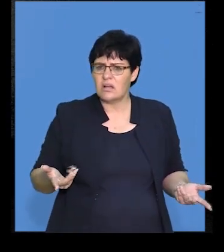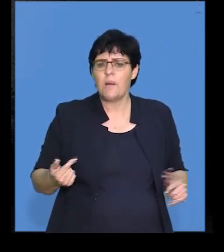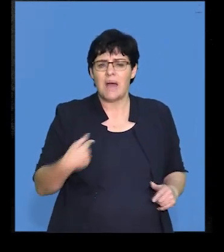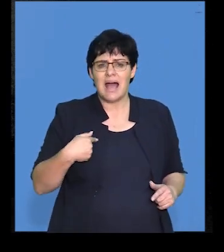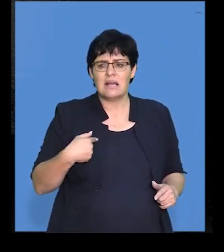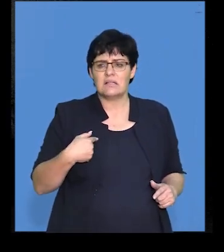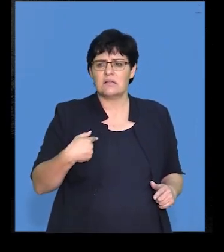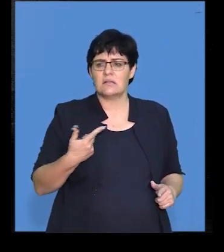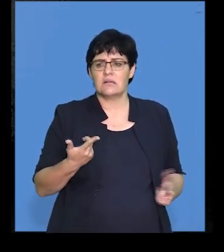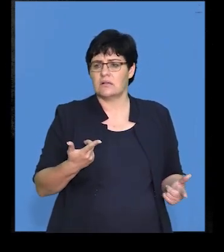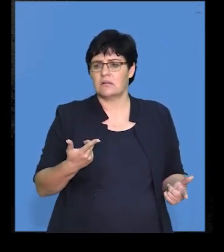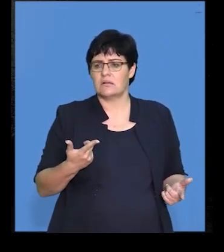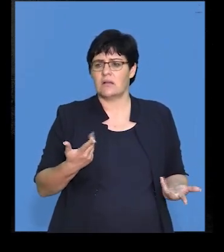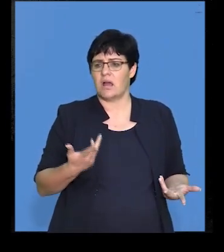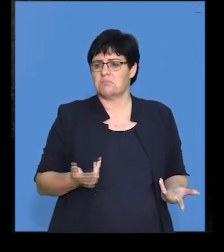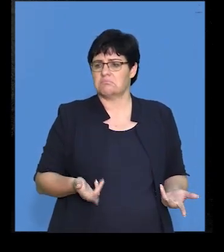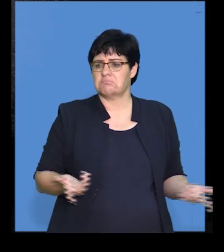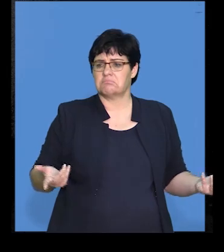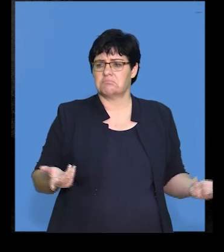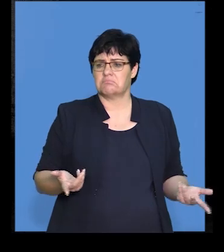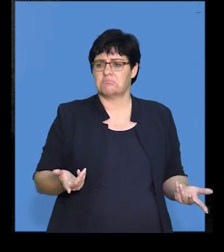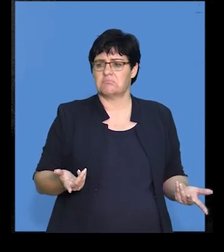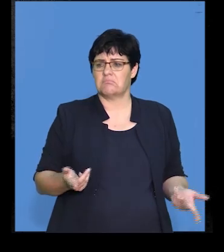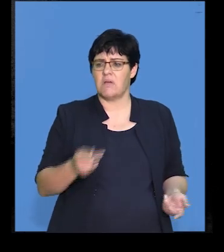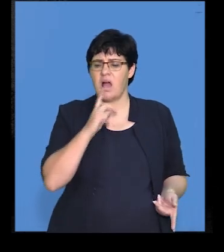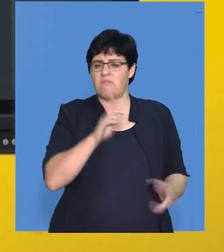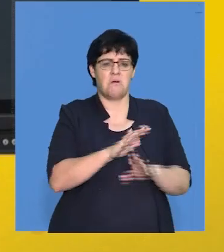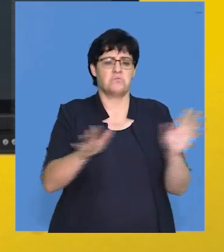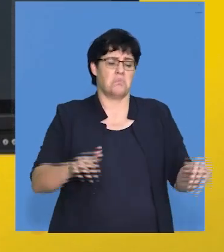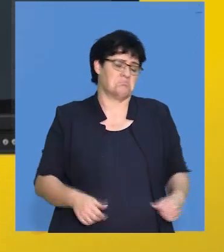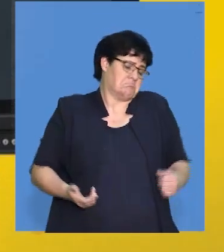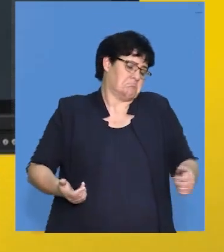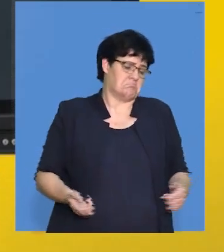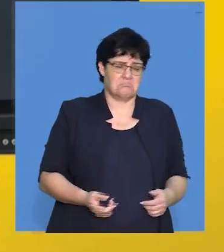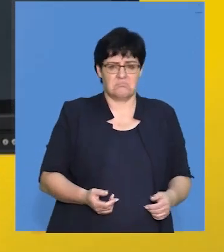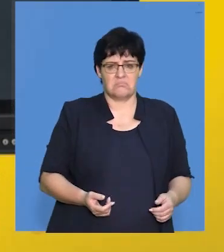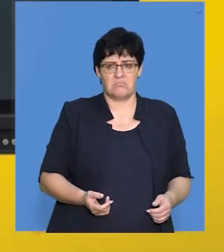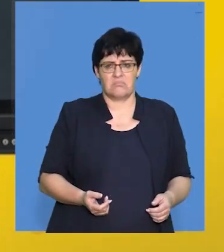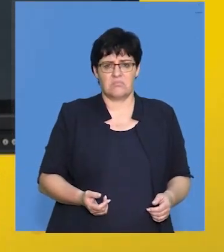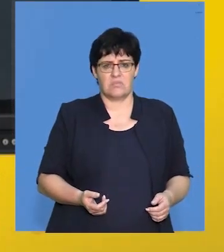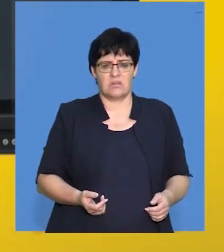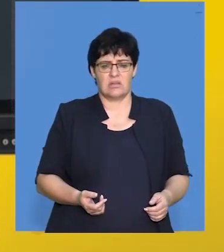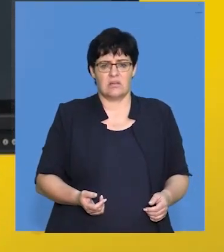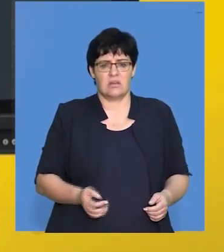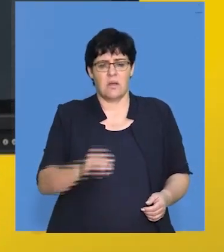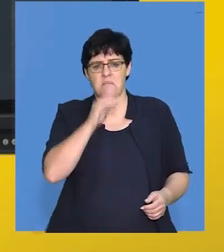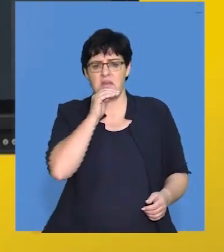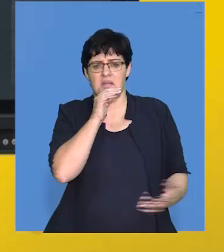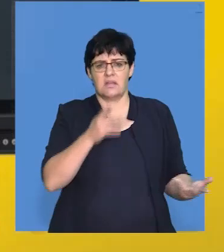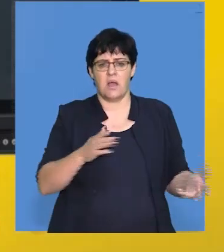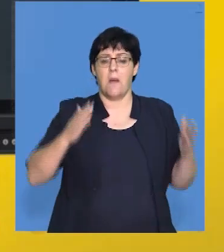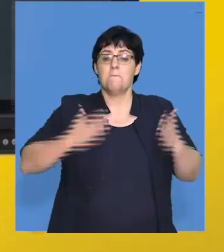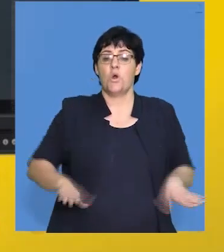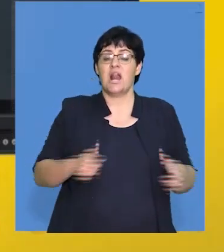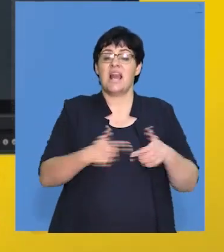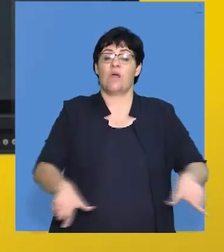a non-committal shrug. I want you to see this way. A non-committal shrug. This means that his